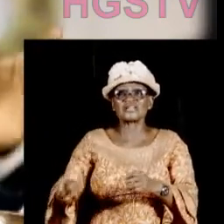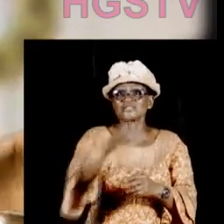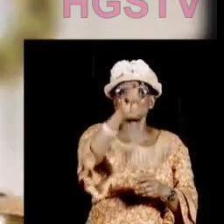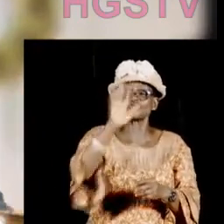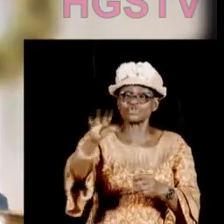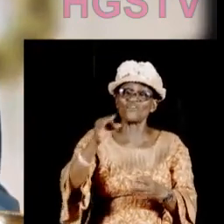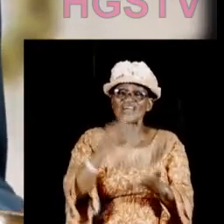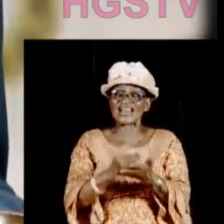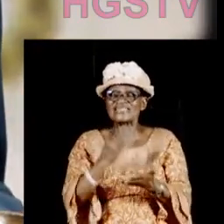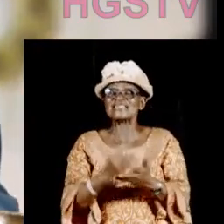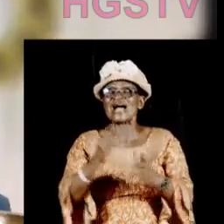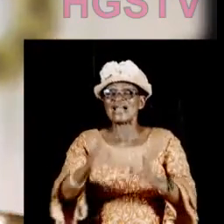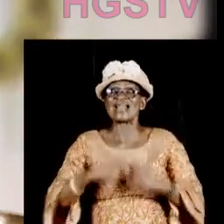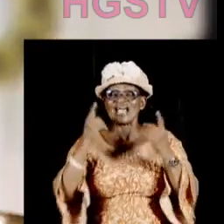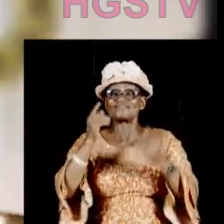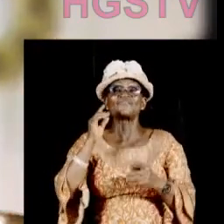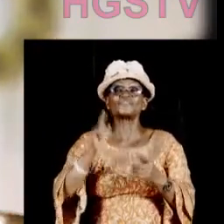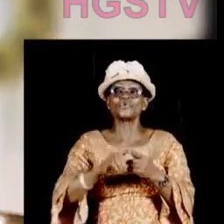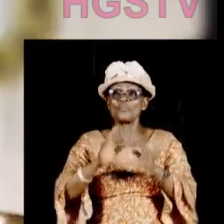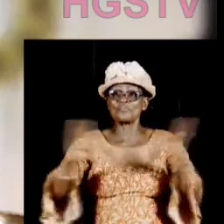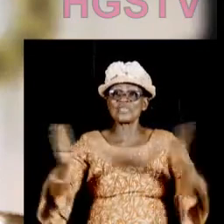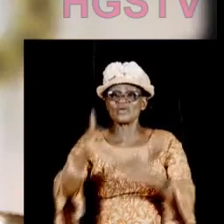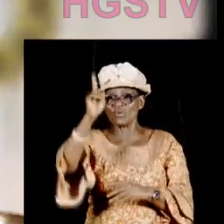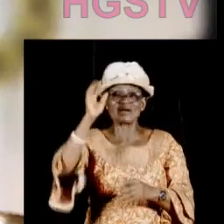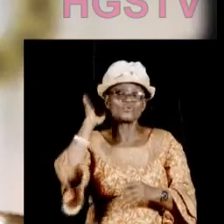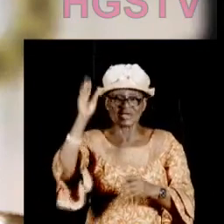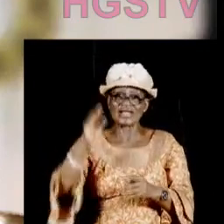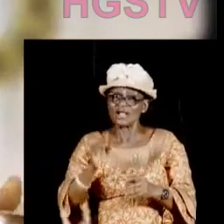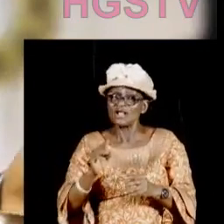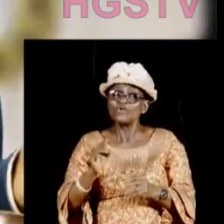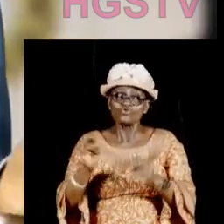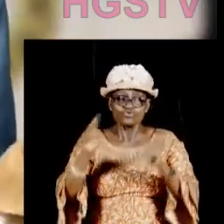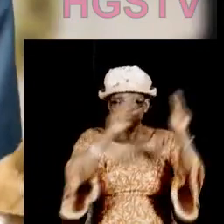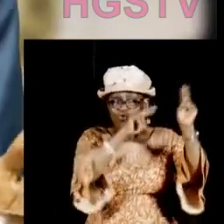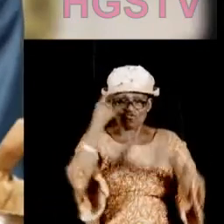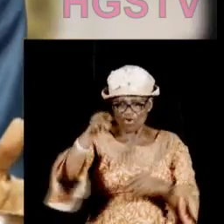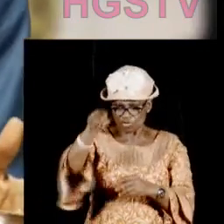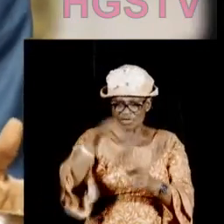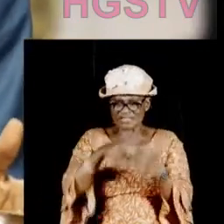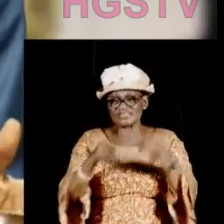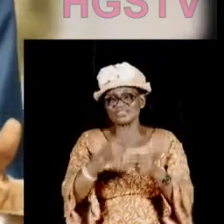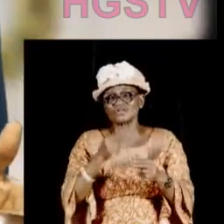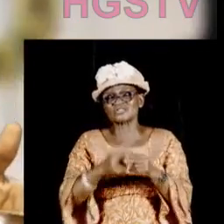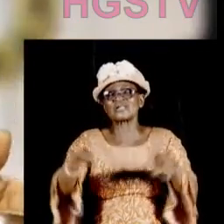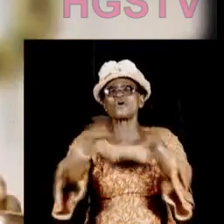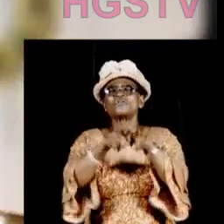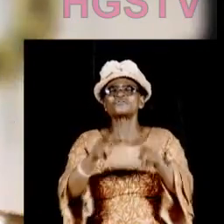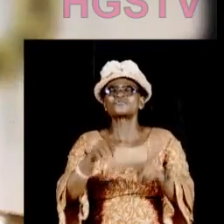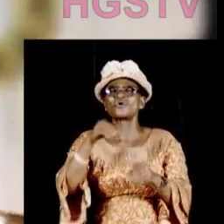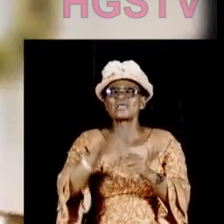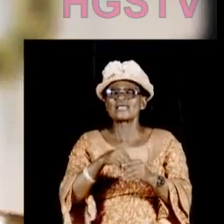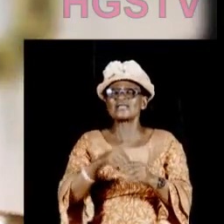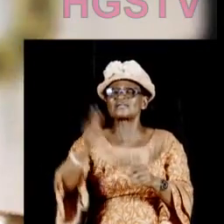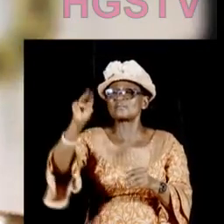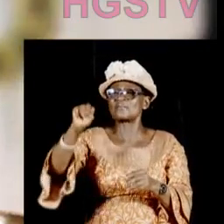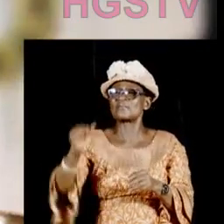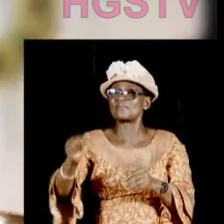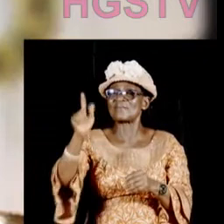big one, you will locate it in Jesus' name. Amen. Also, in Matthew chapter